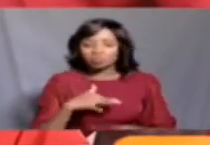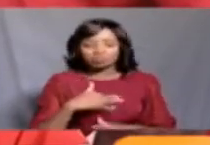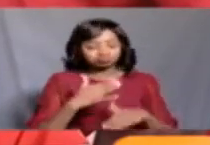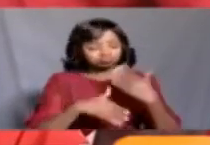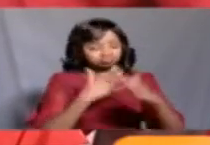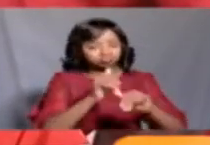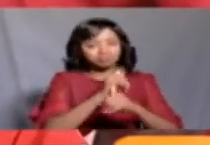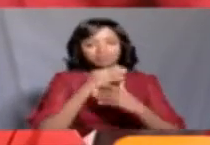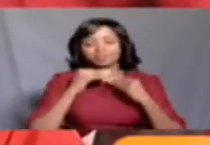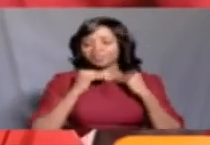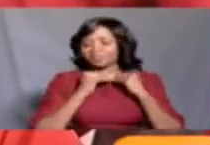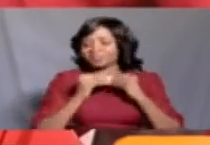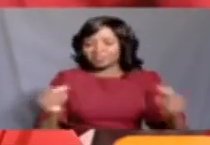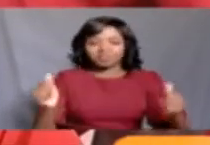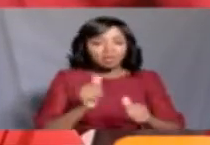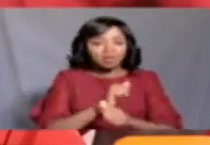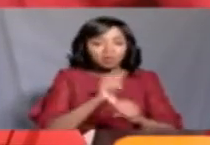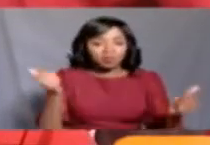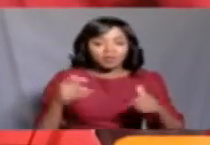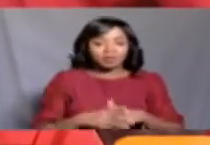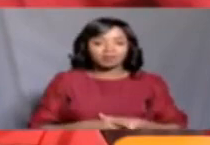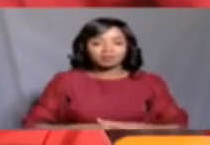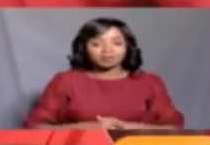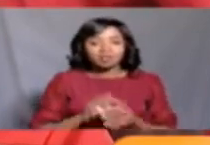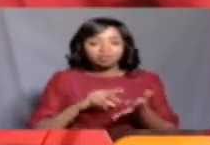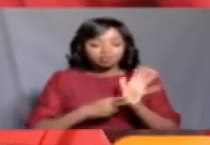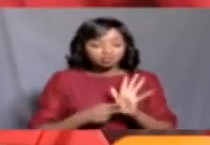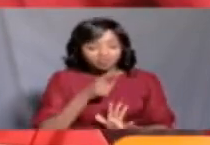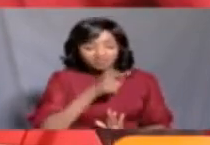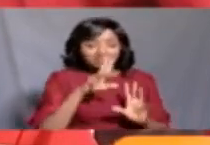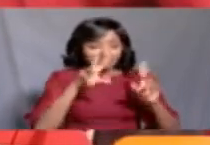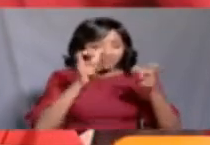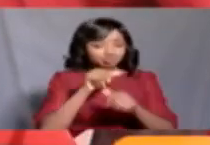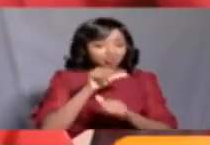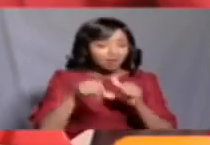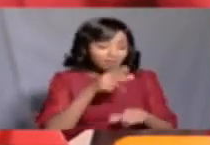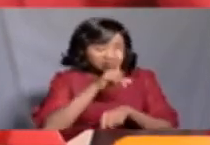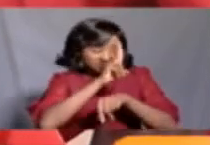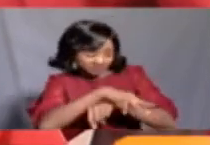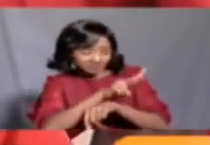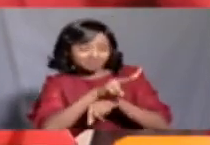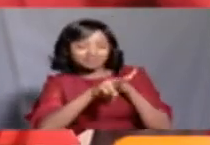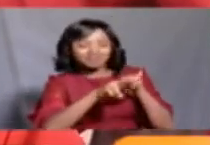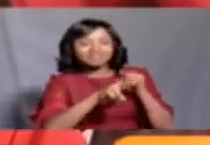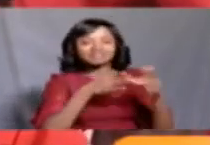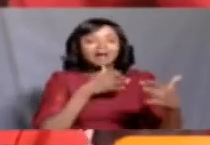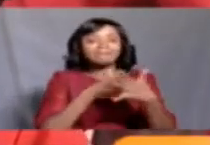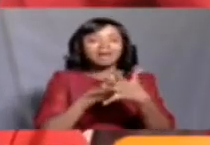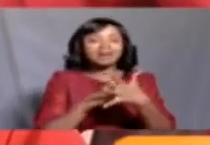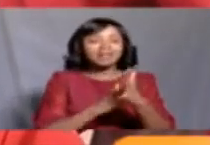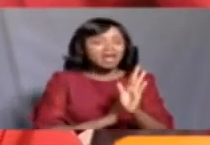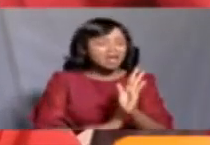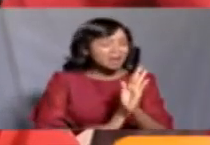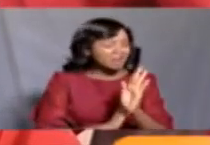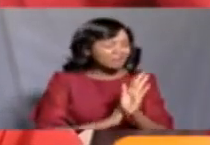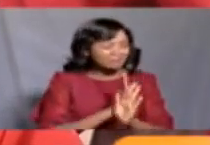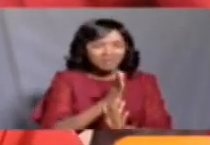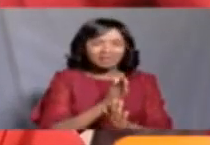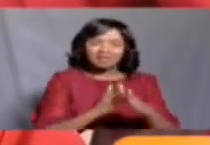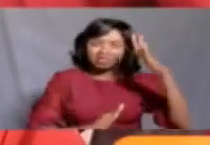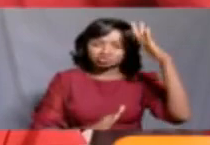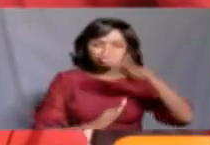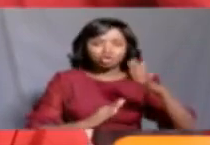for the issue of stigma, that is the biggest barrier towards accessing care. So if they could just go over that one